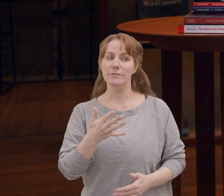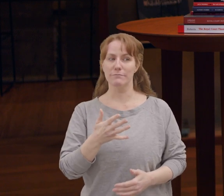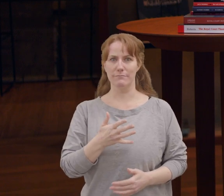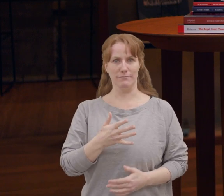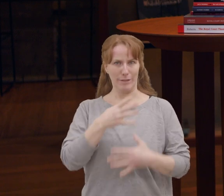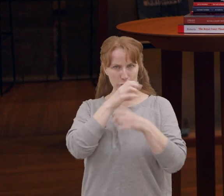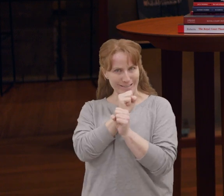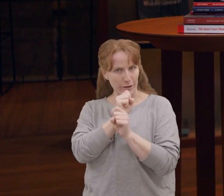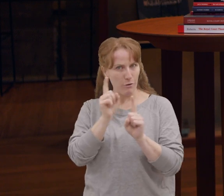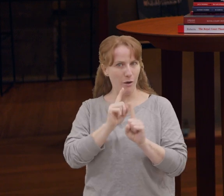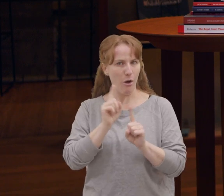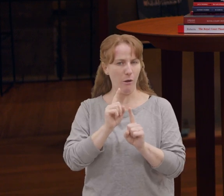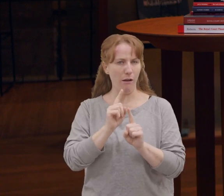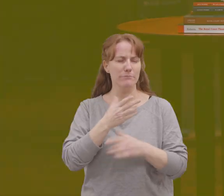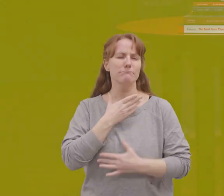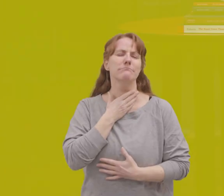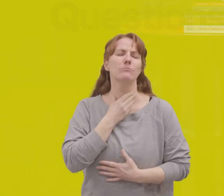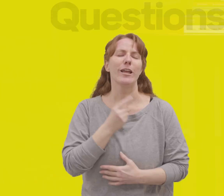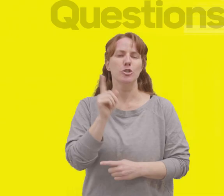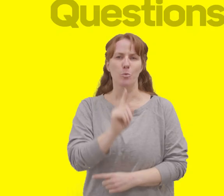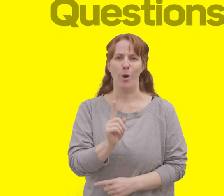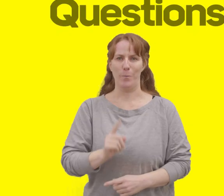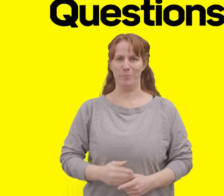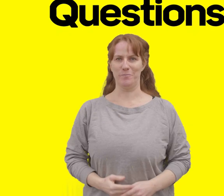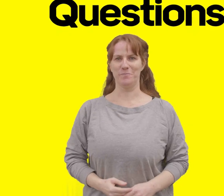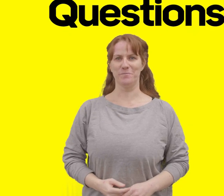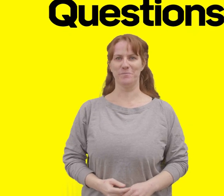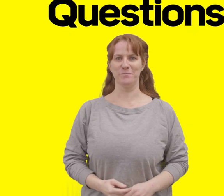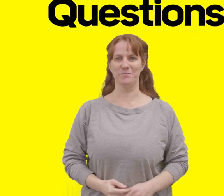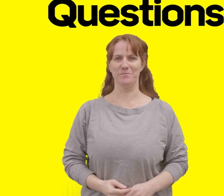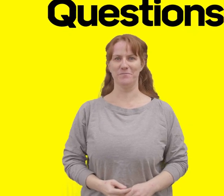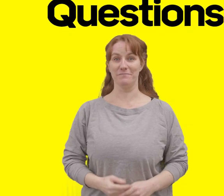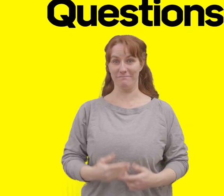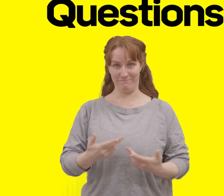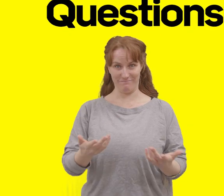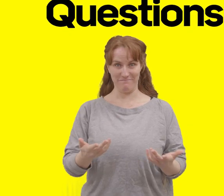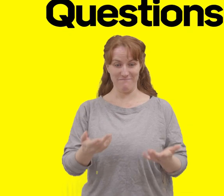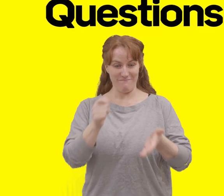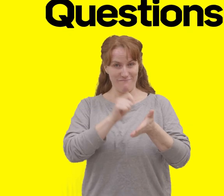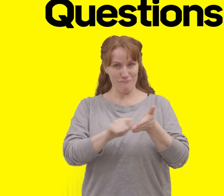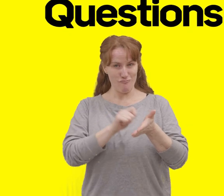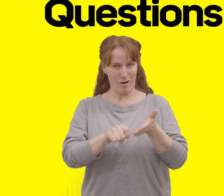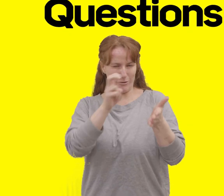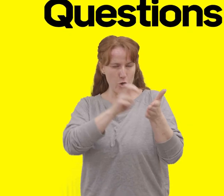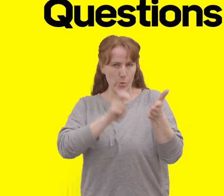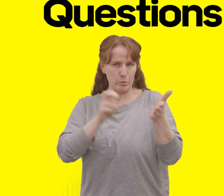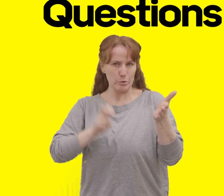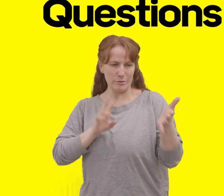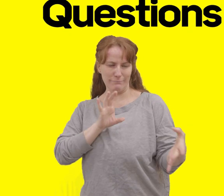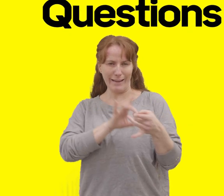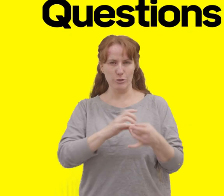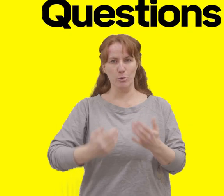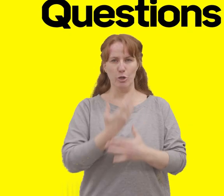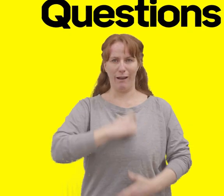is their biggest secret? And what do they want more than anything in the world? I want you guys to go ahead and write down some notes.